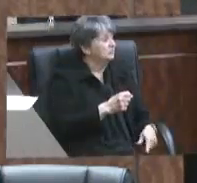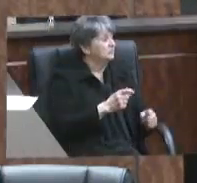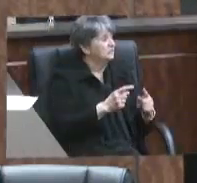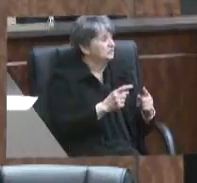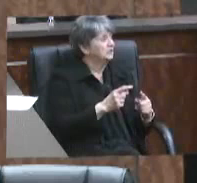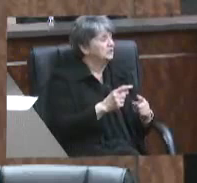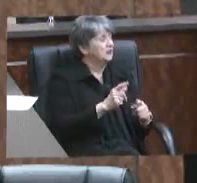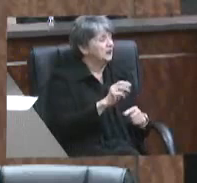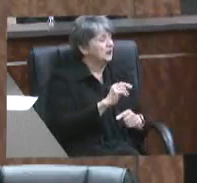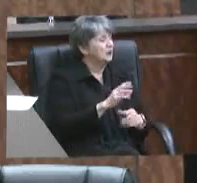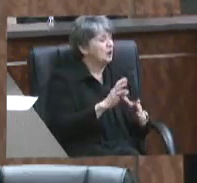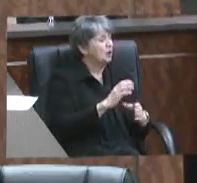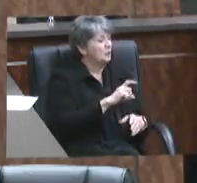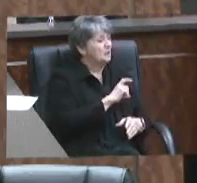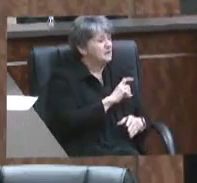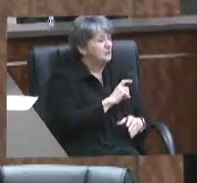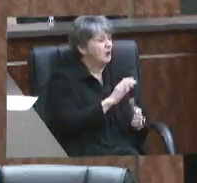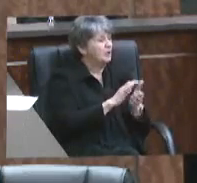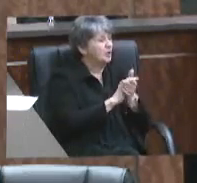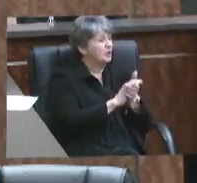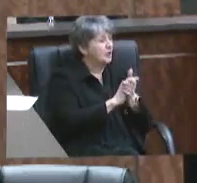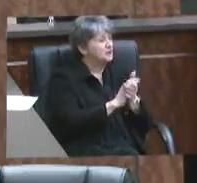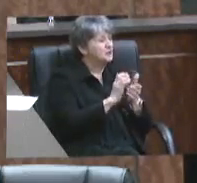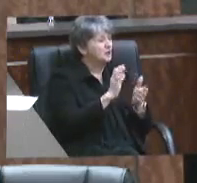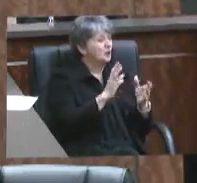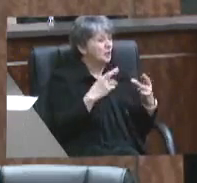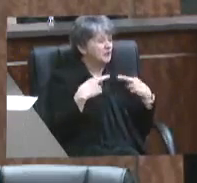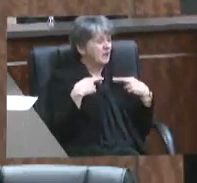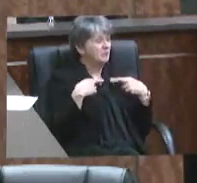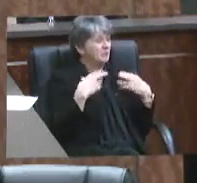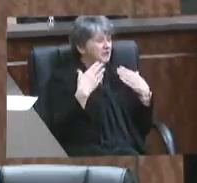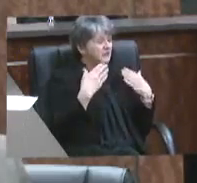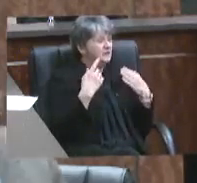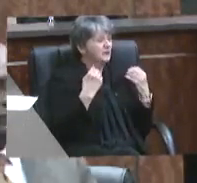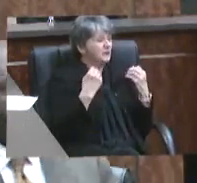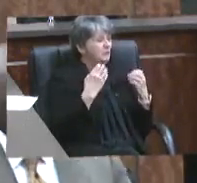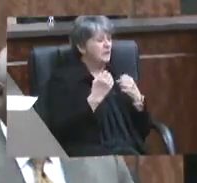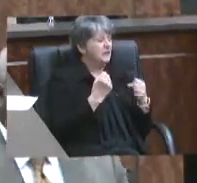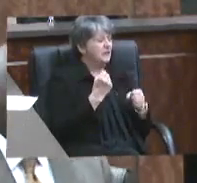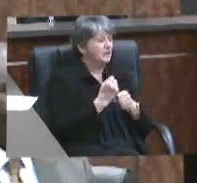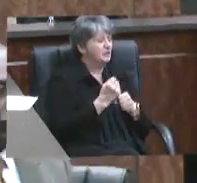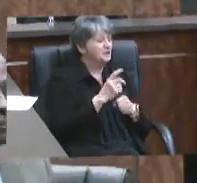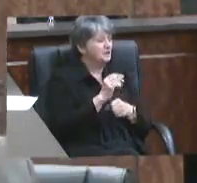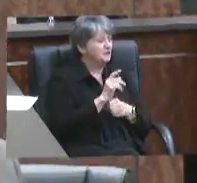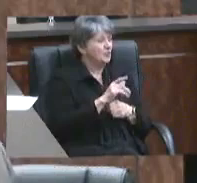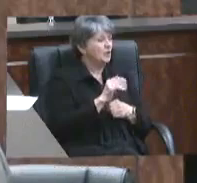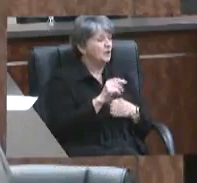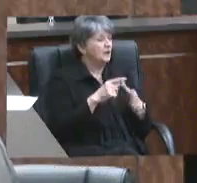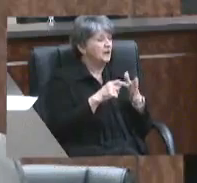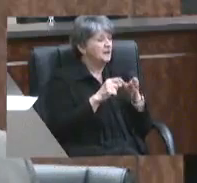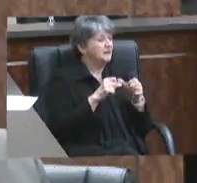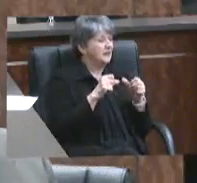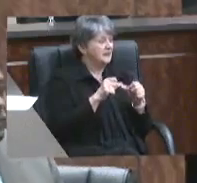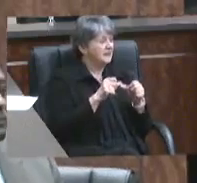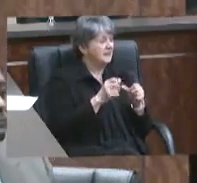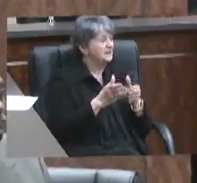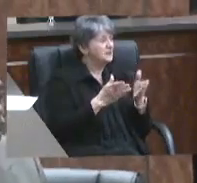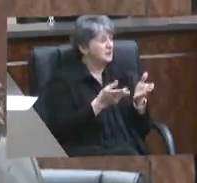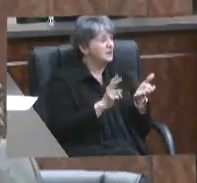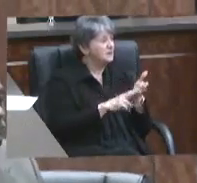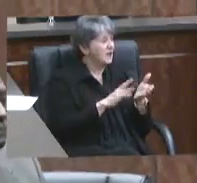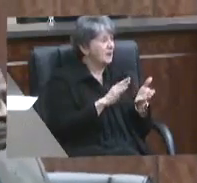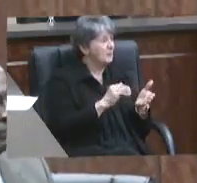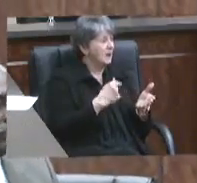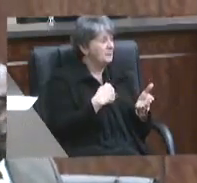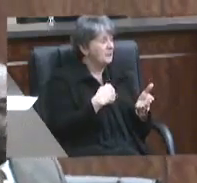Police Department, congratulations on your retirement. Sincere thanks for the many years of loyal and dedicated service. Signed by me.